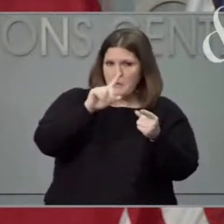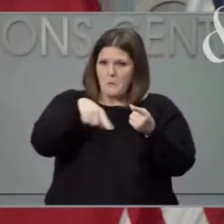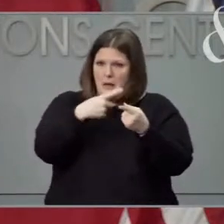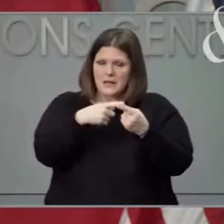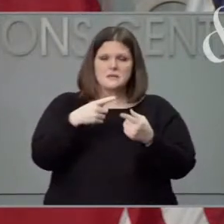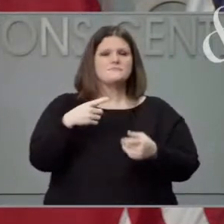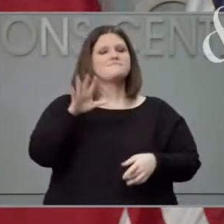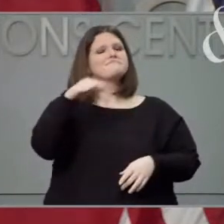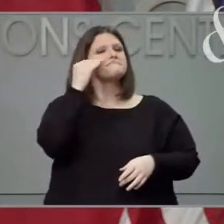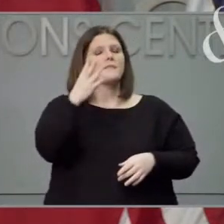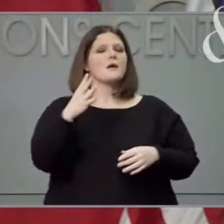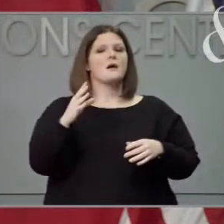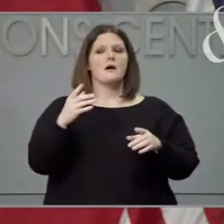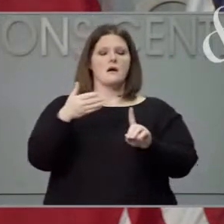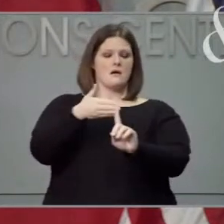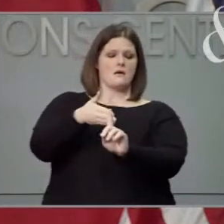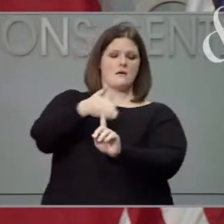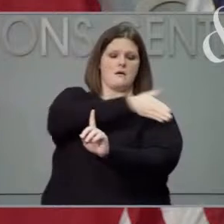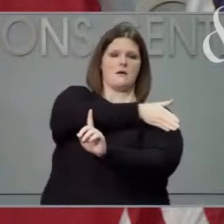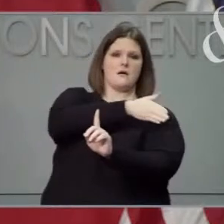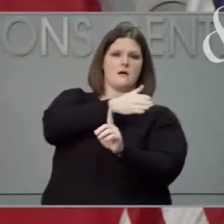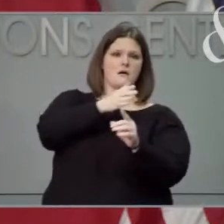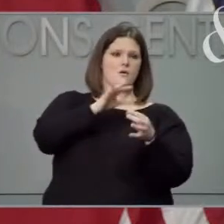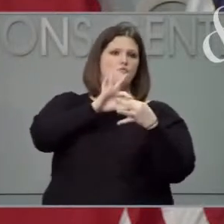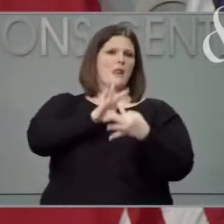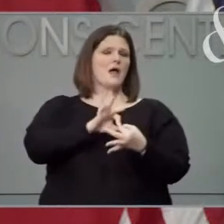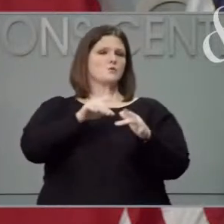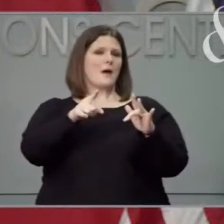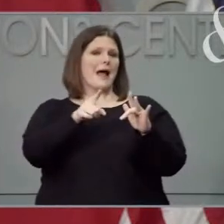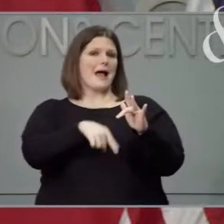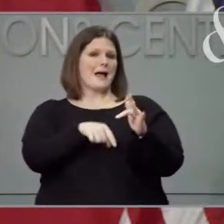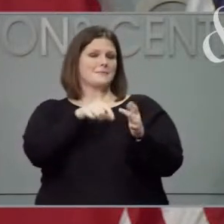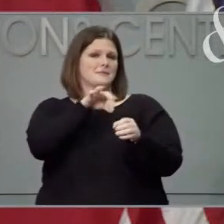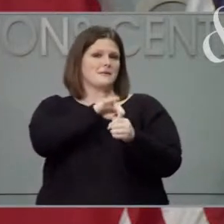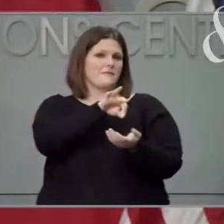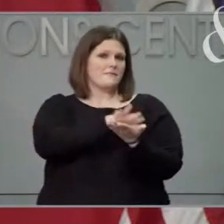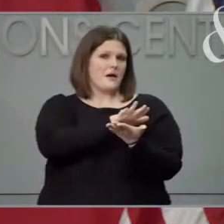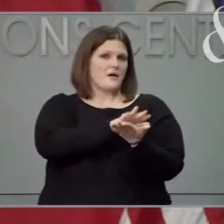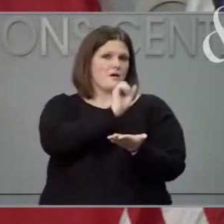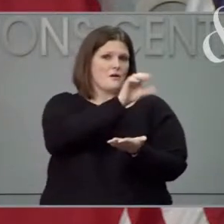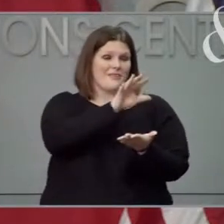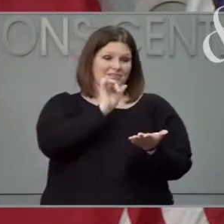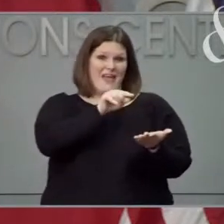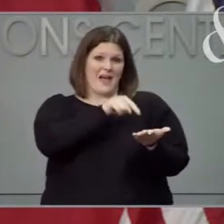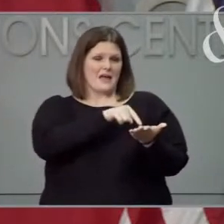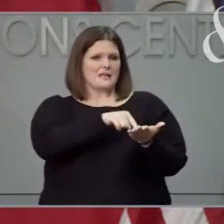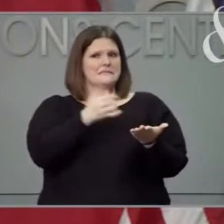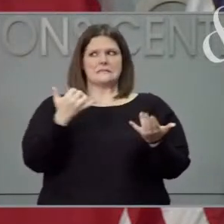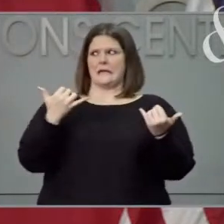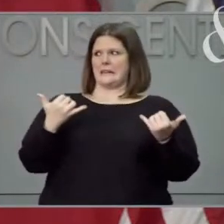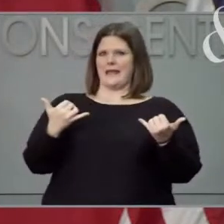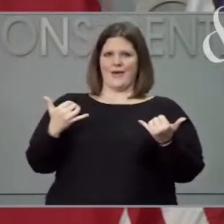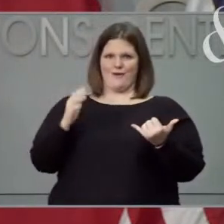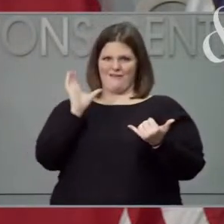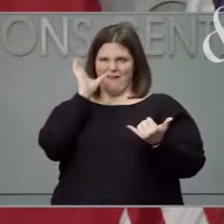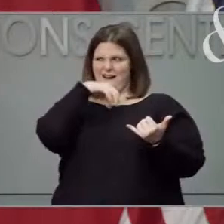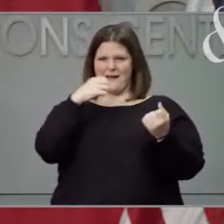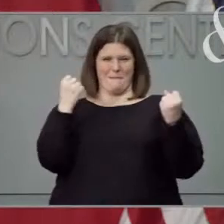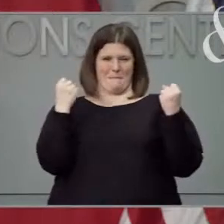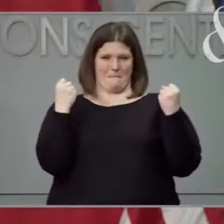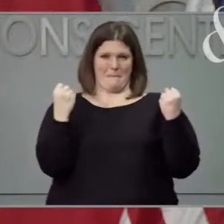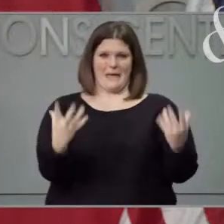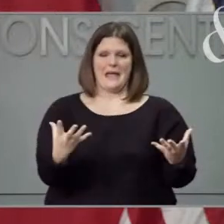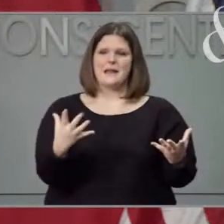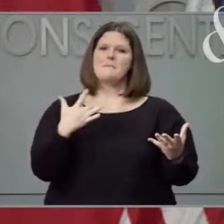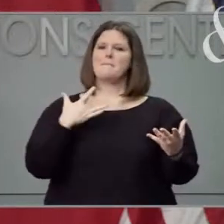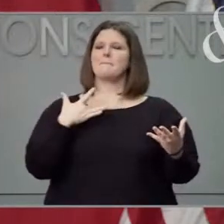We don't have a good comparison when it comes to absentee by mail ballots, just because this is such an unusual year. Typically, we